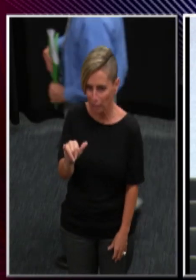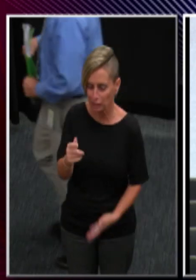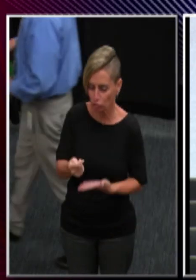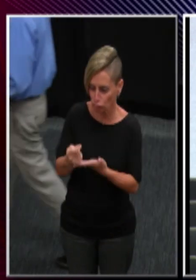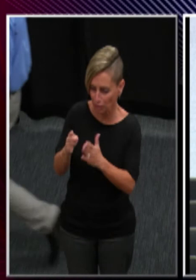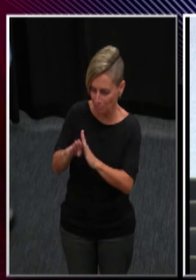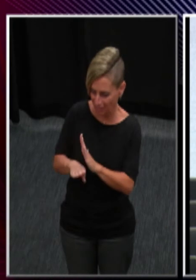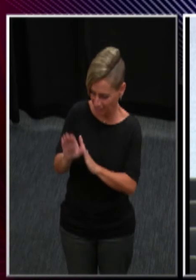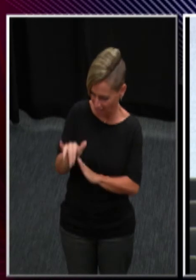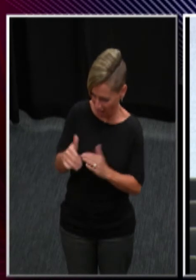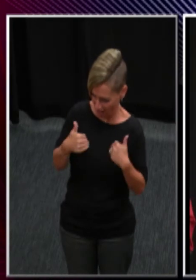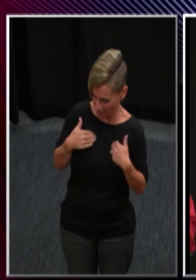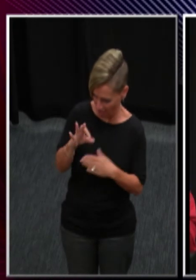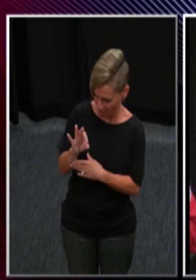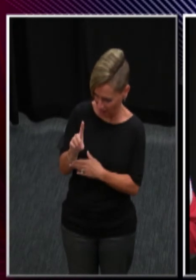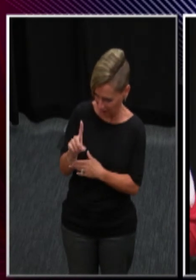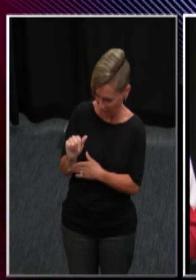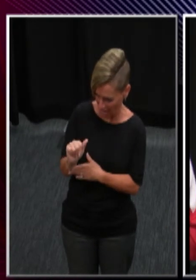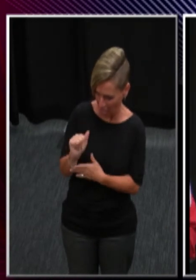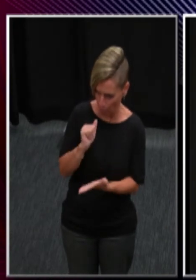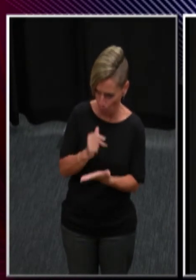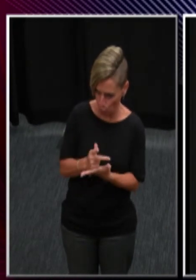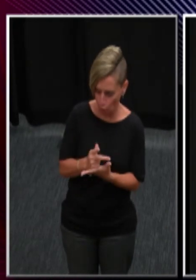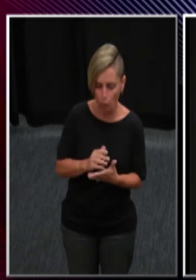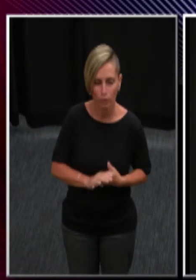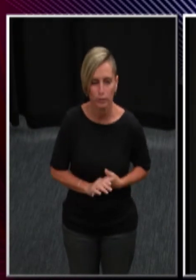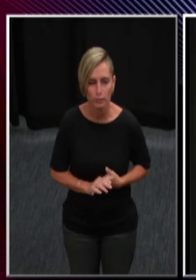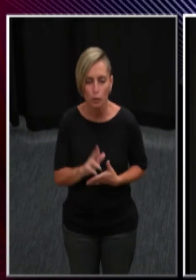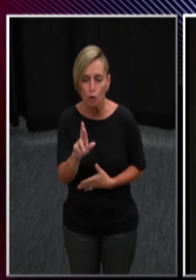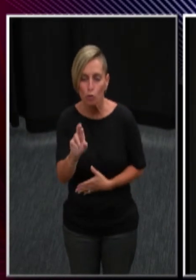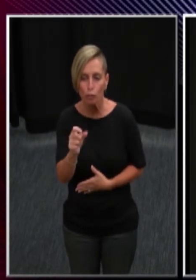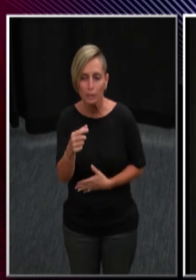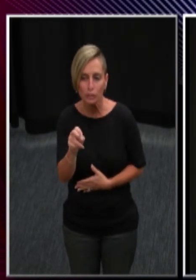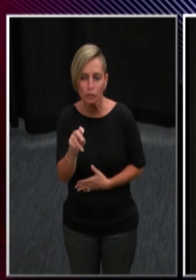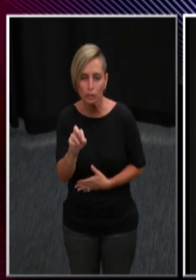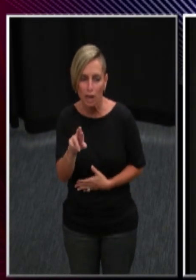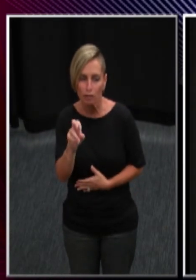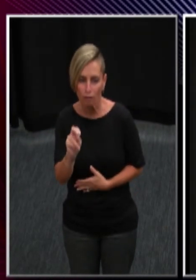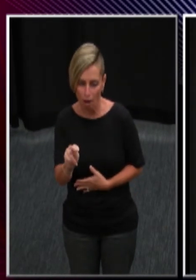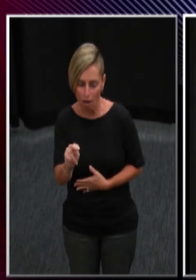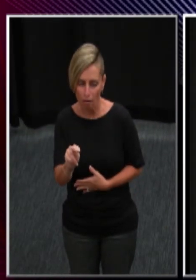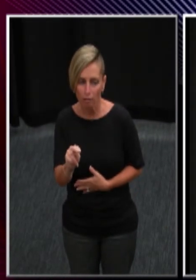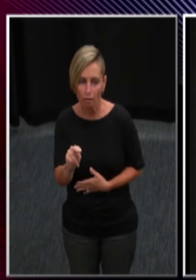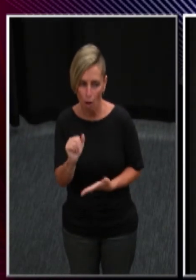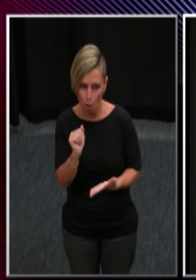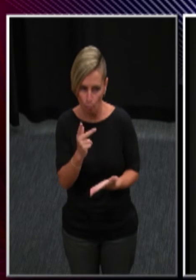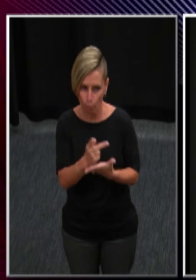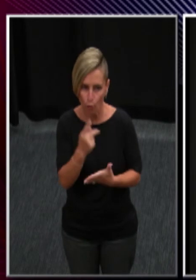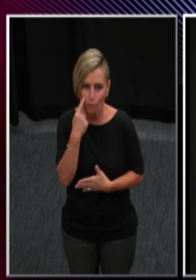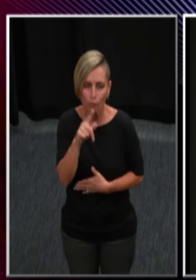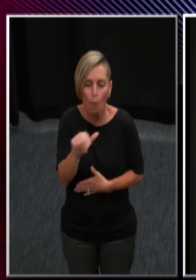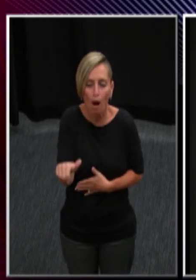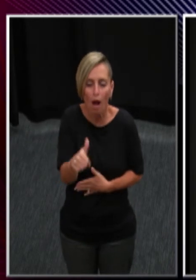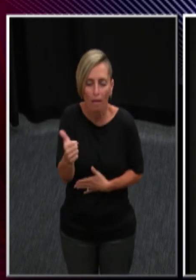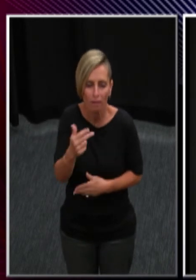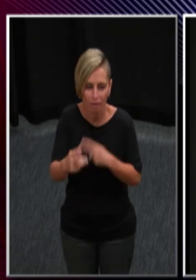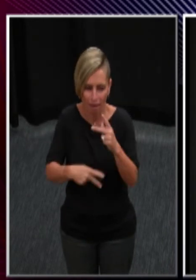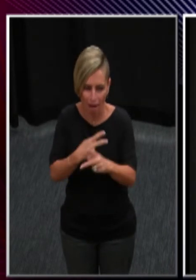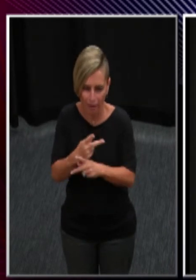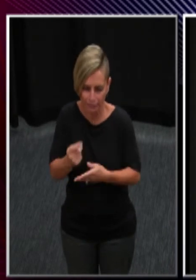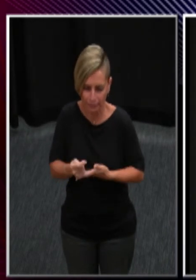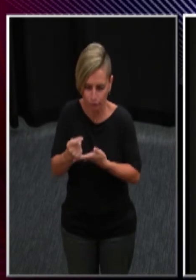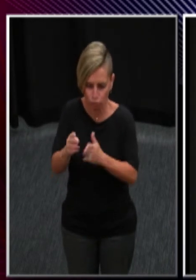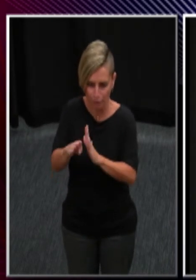approval? So Regeneron has been approved for several other types of treatments, but